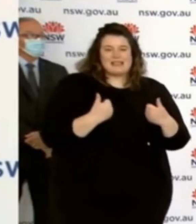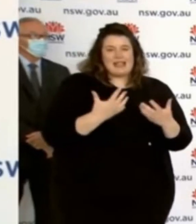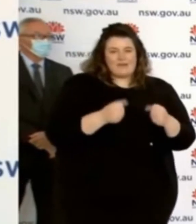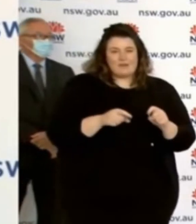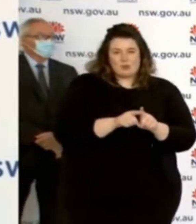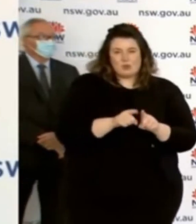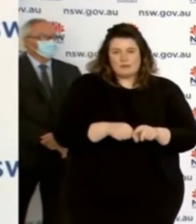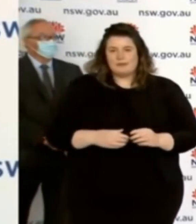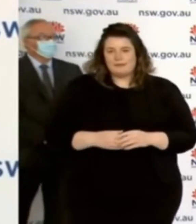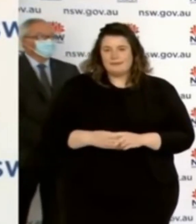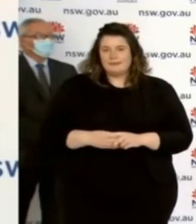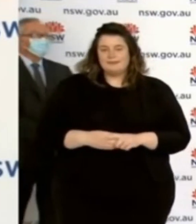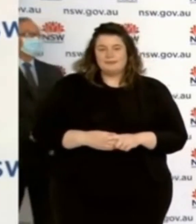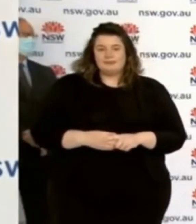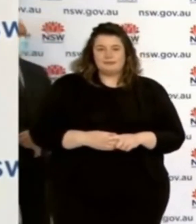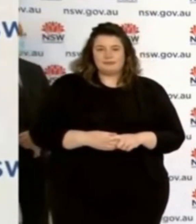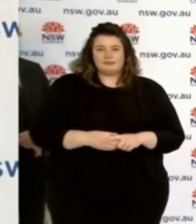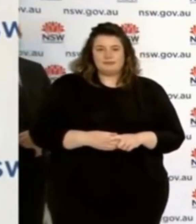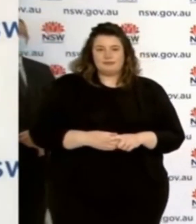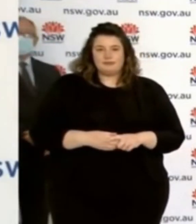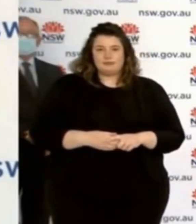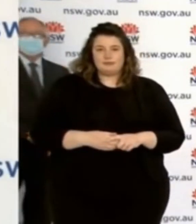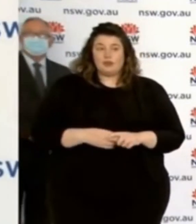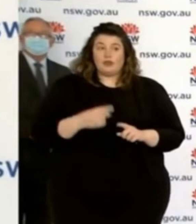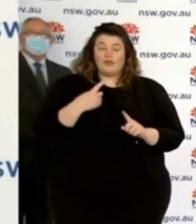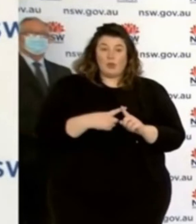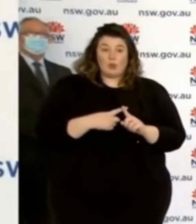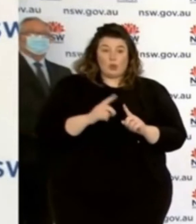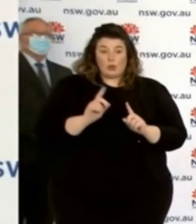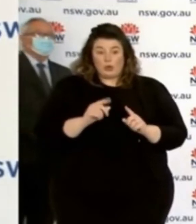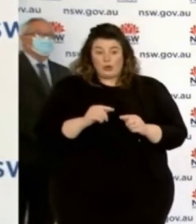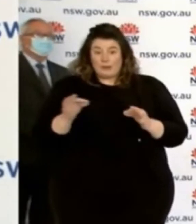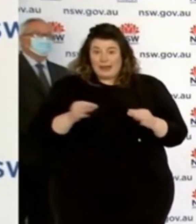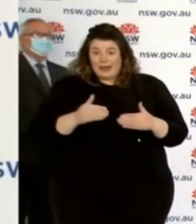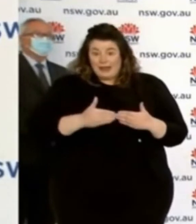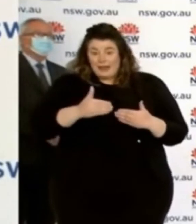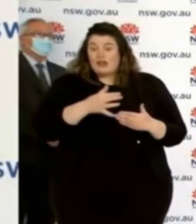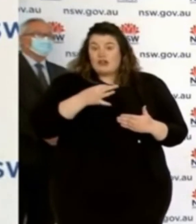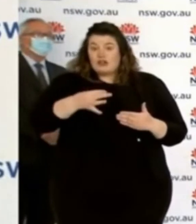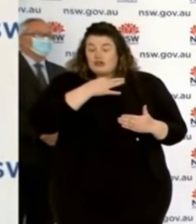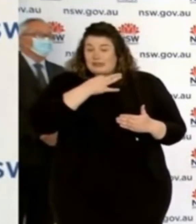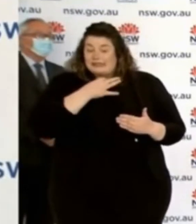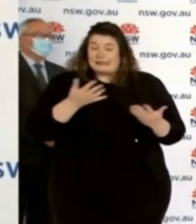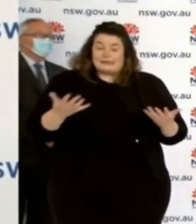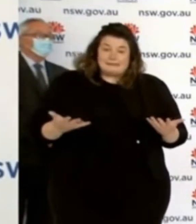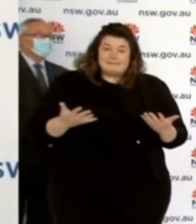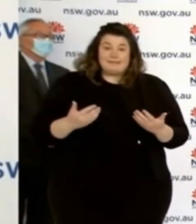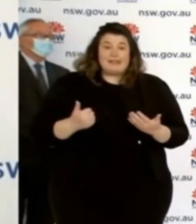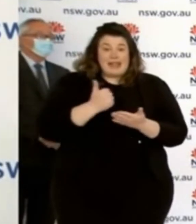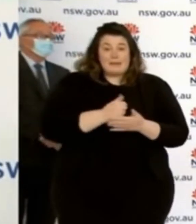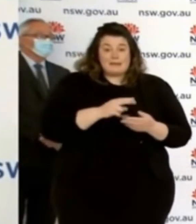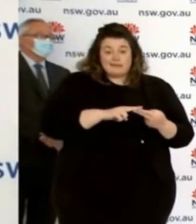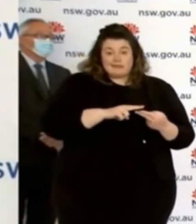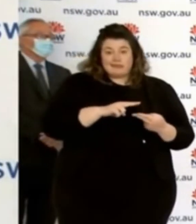conditions. In terms of the risk, we are seeing the case numbers